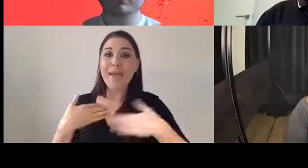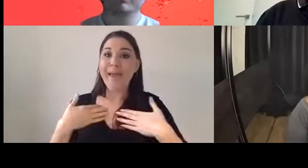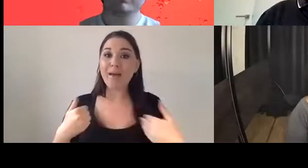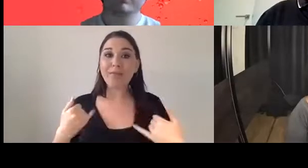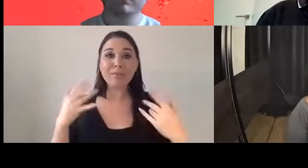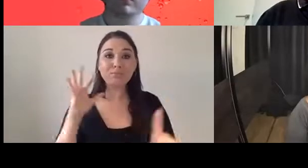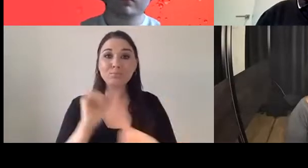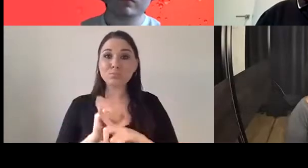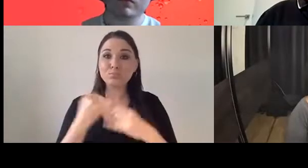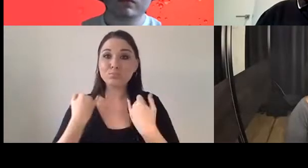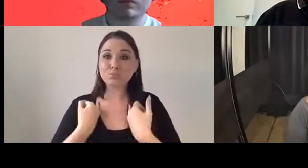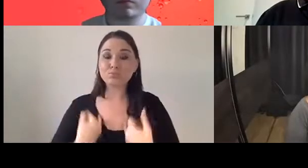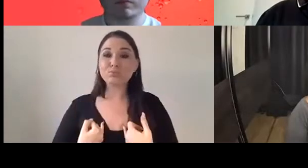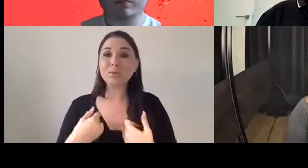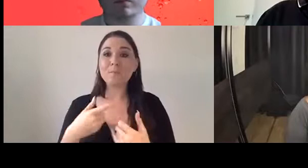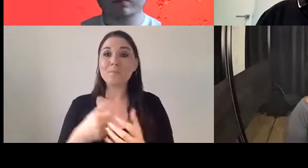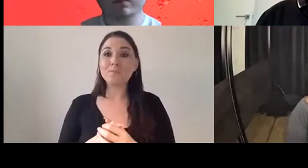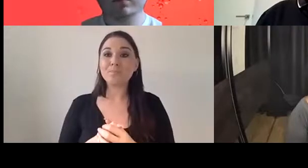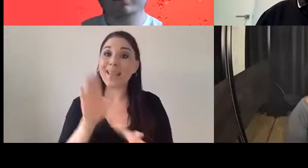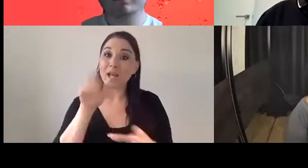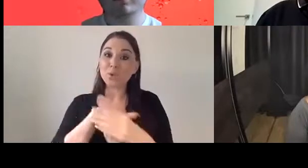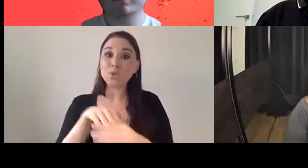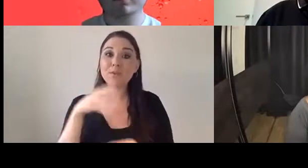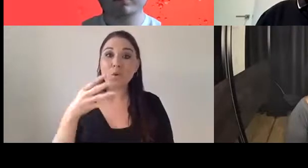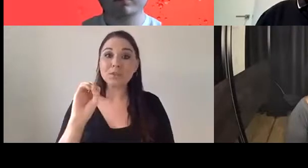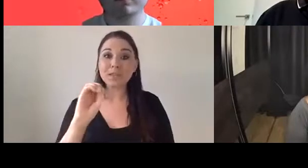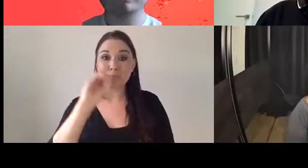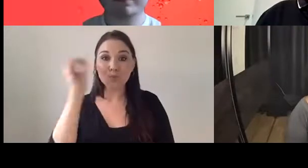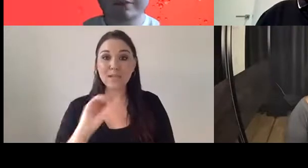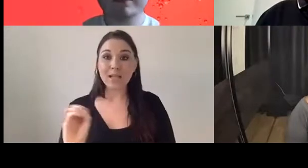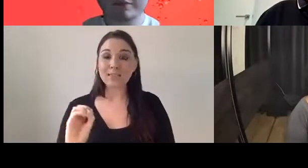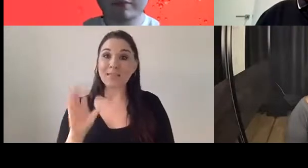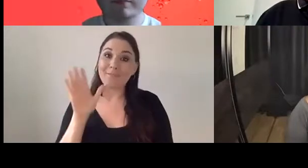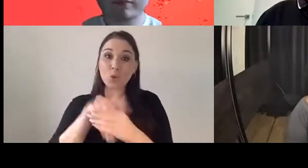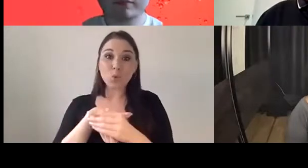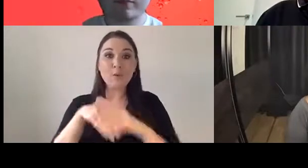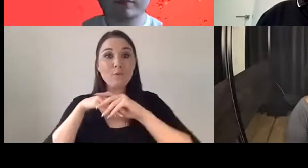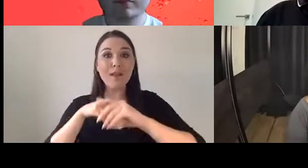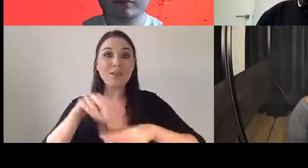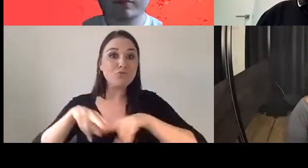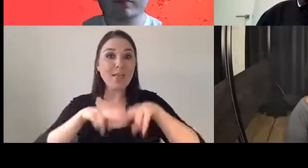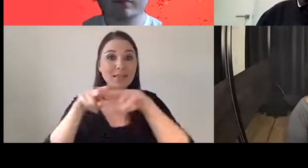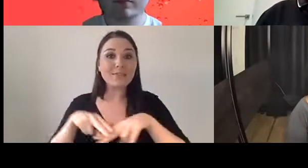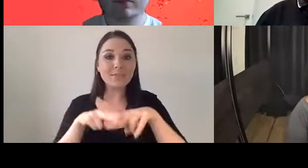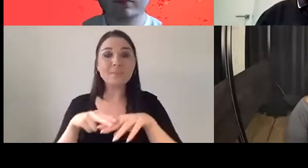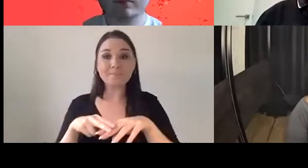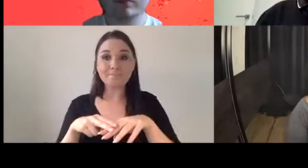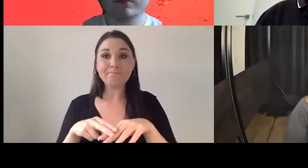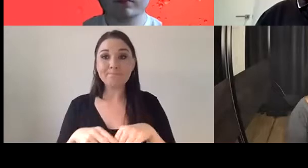to 40% if you then include friends and relatives, of those people. So there definitely